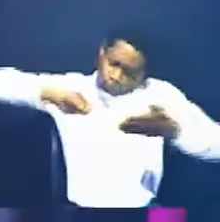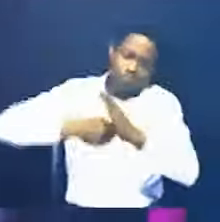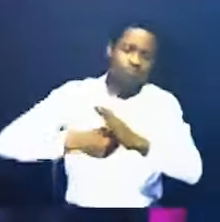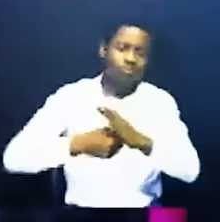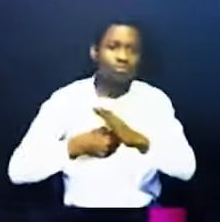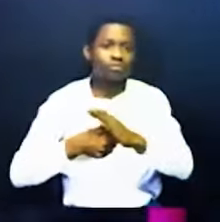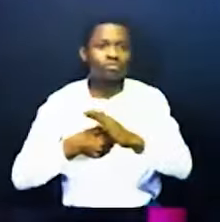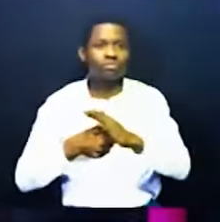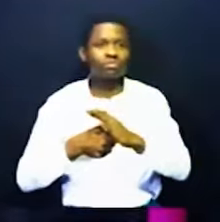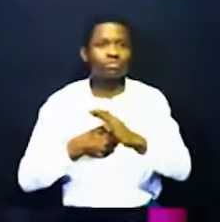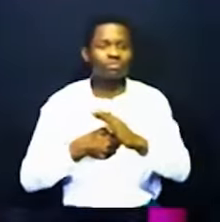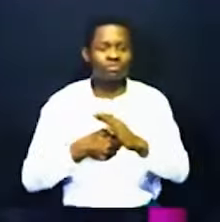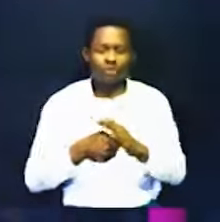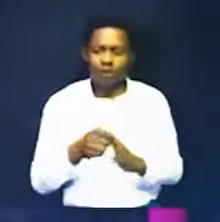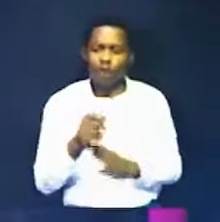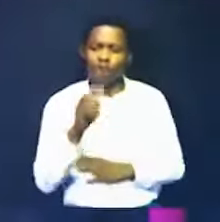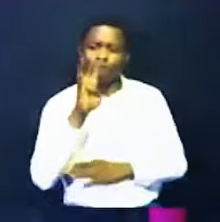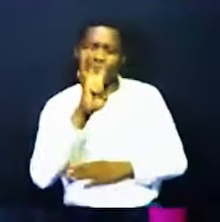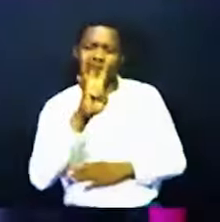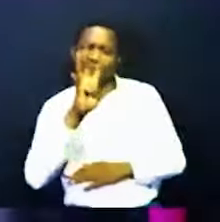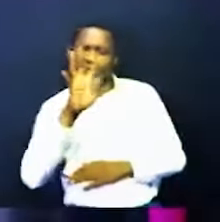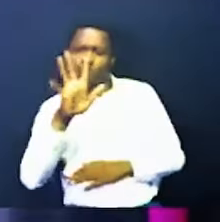45 days.